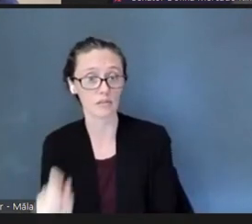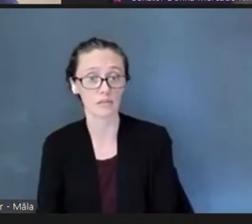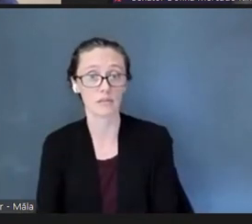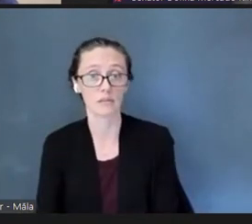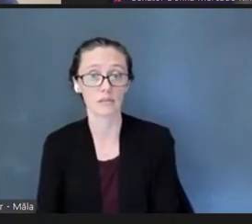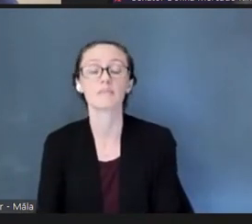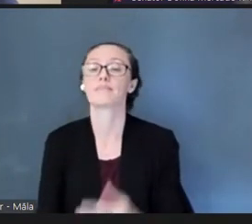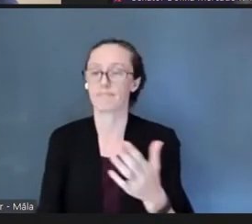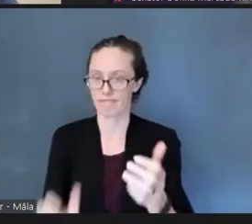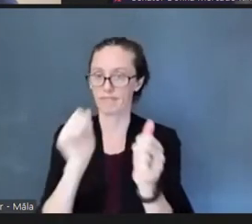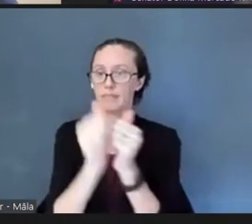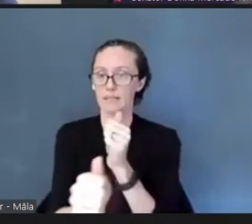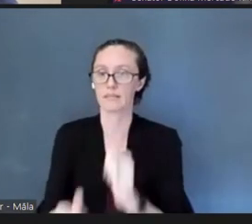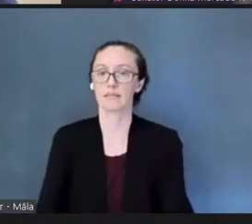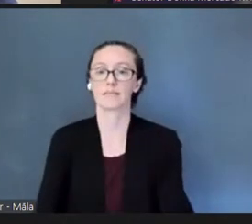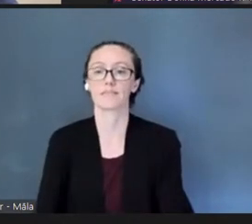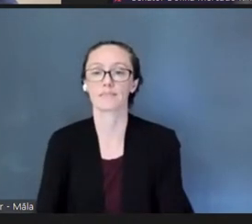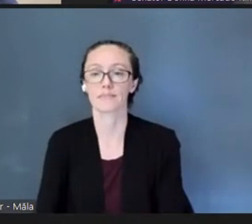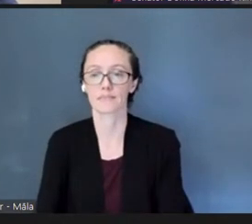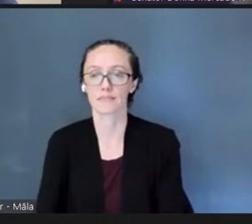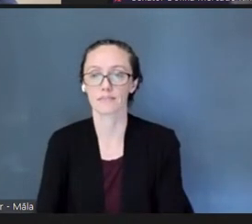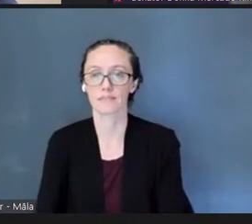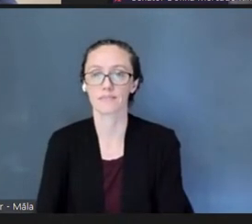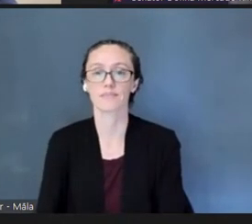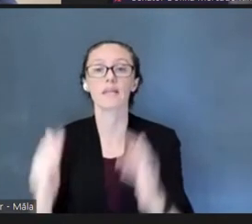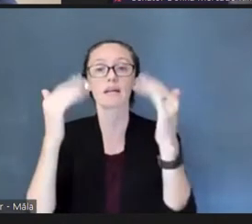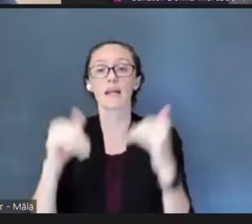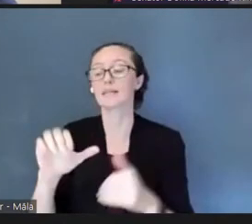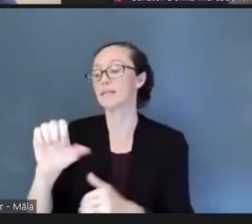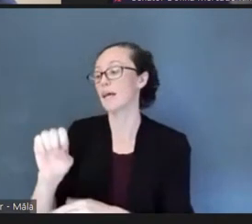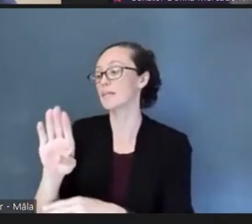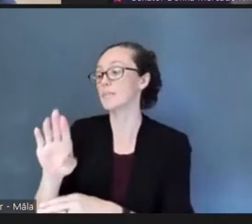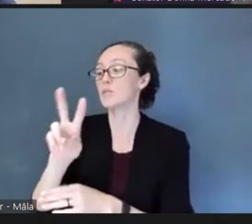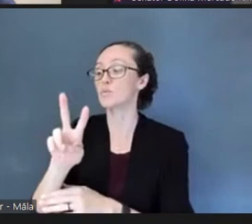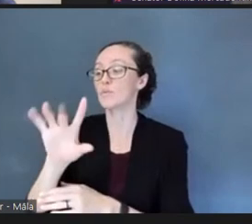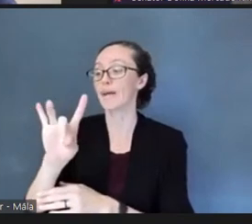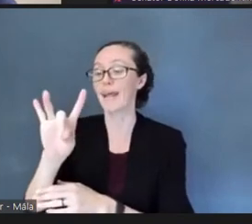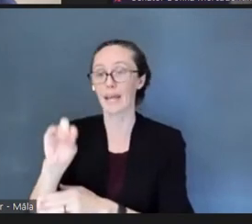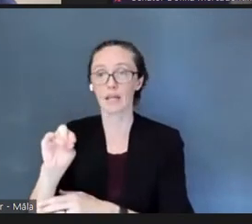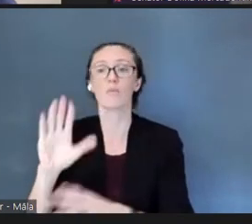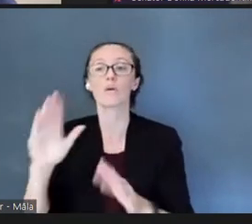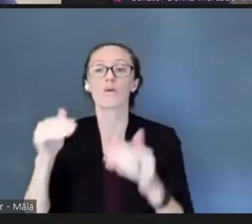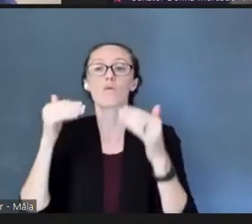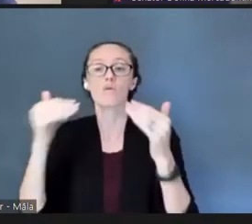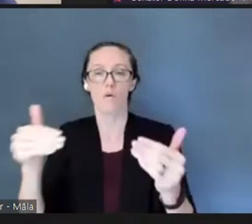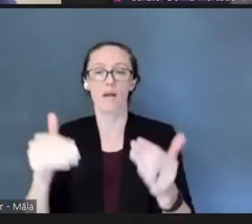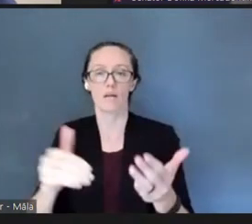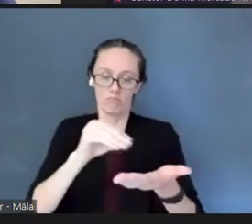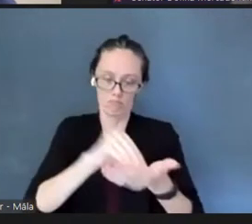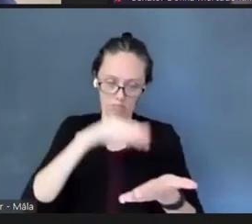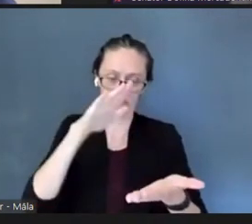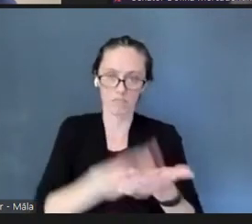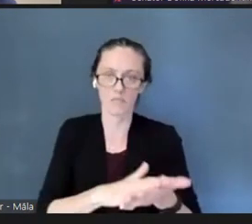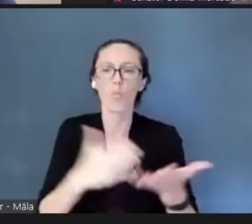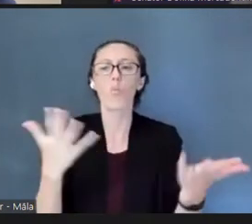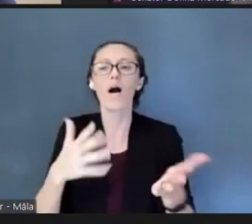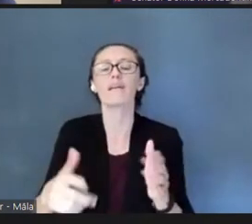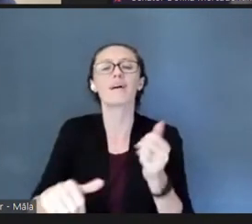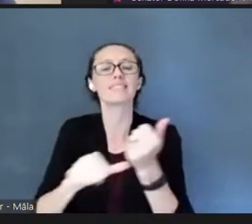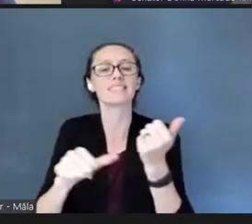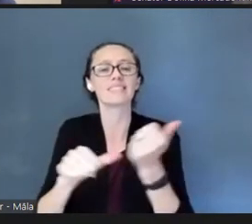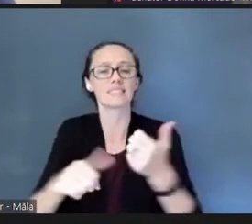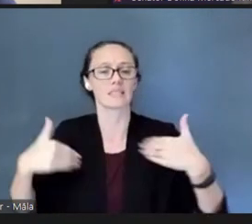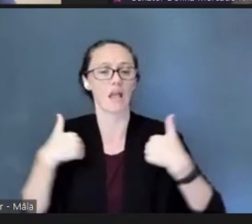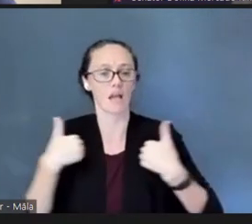Chair, your recommendation is adopted. Thank you. Next up is SB 280, codifies the administrative rule definition of assistance animal, clarifies the